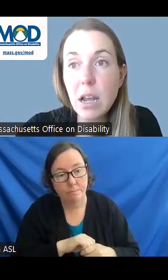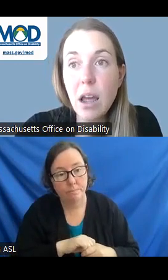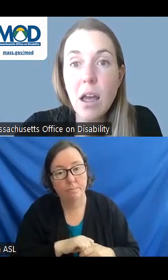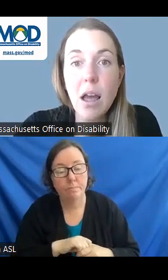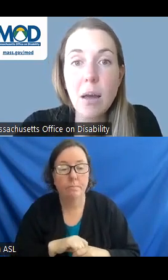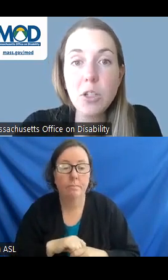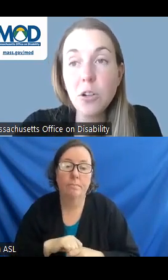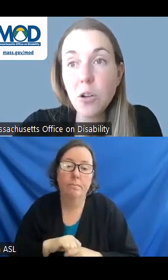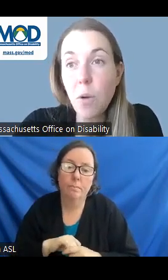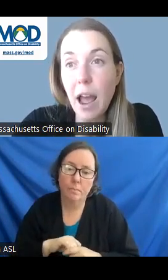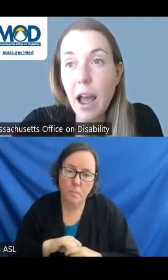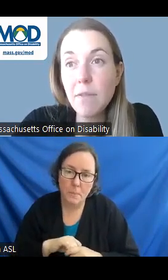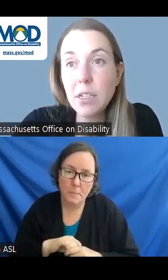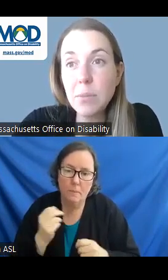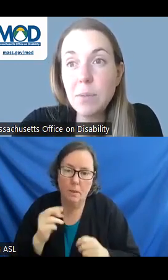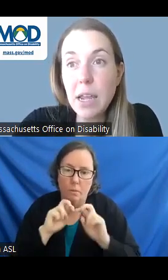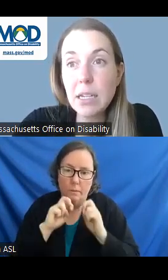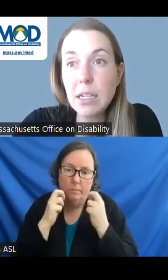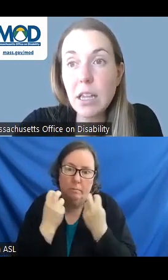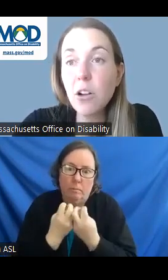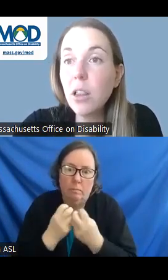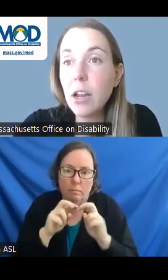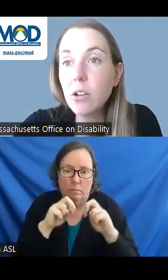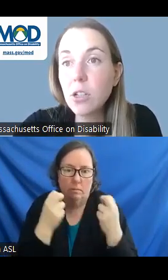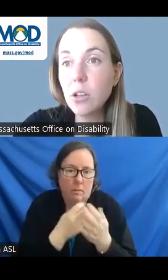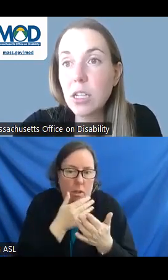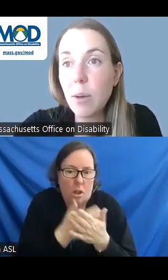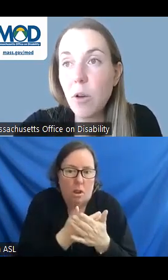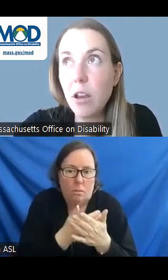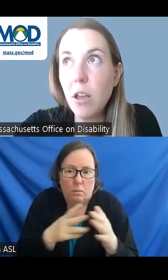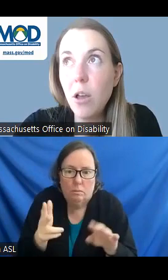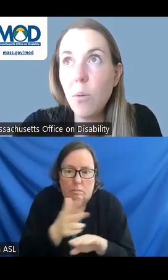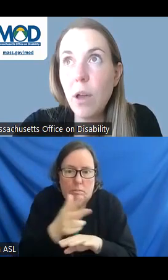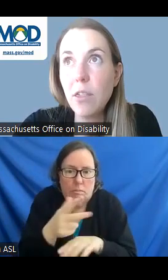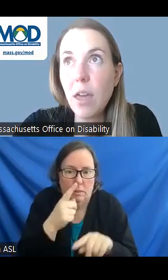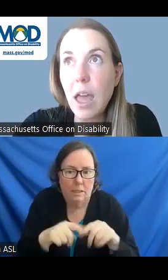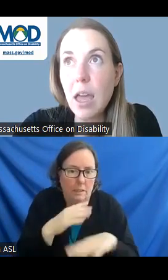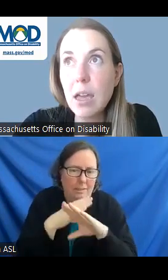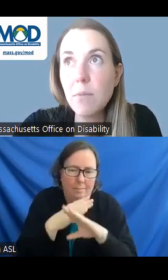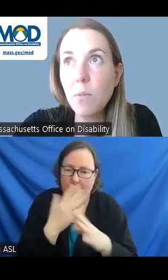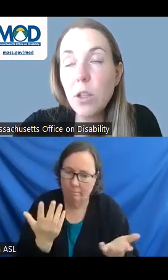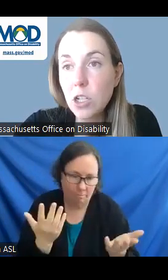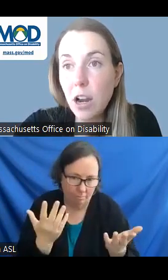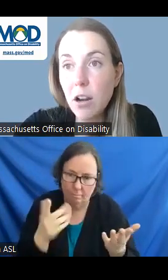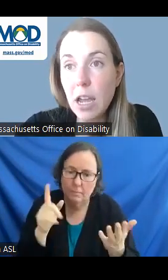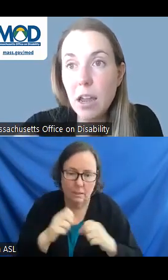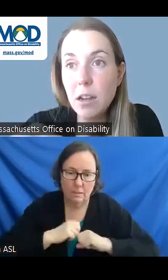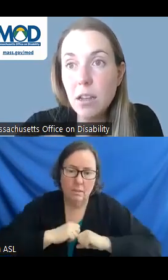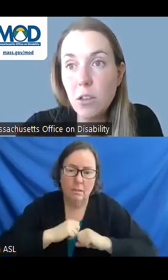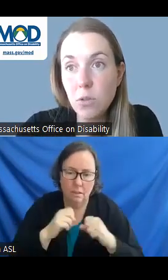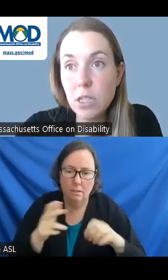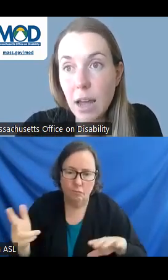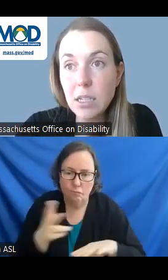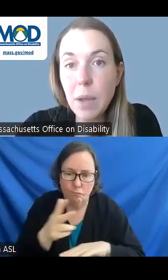seat? So you're going to want to have some spaces that are clear so that someone with a wheelchair